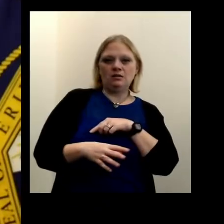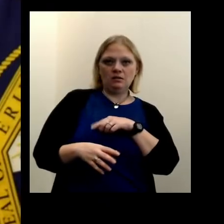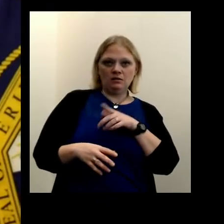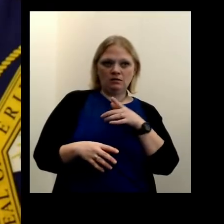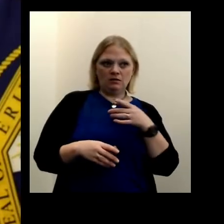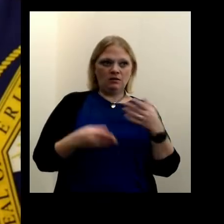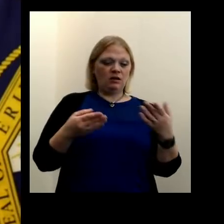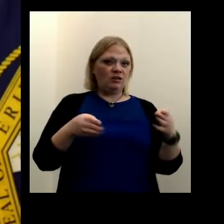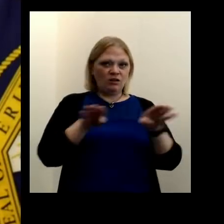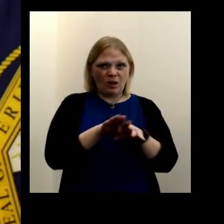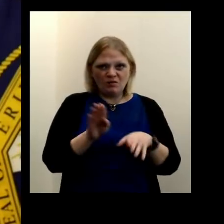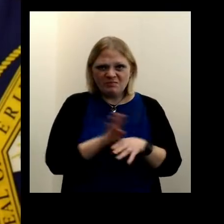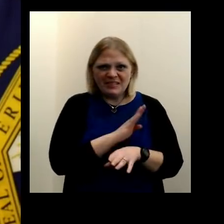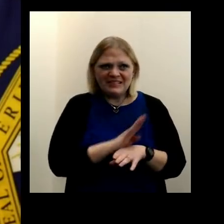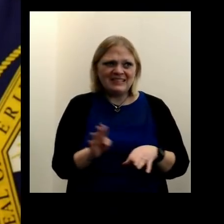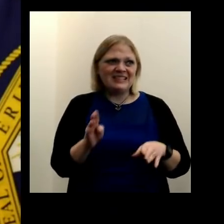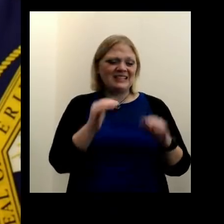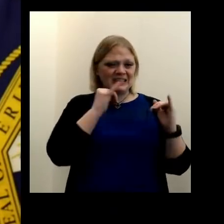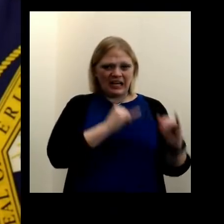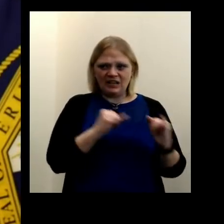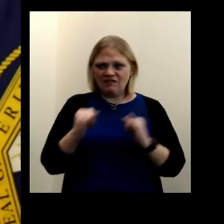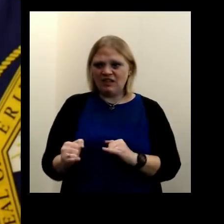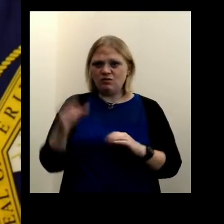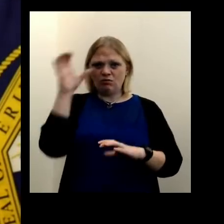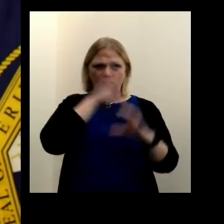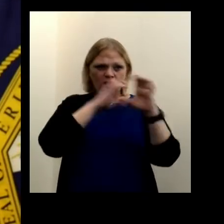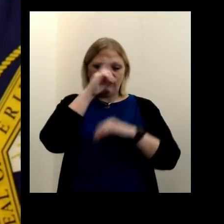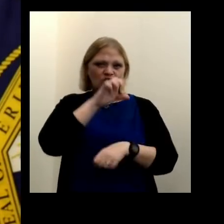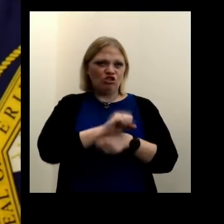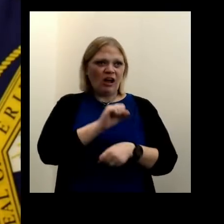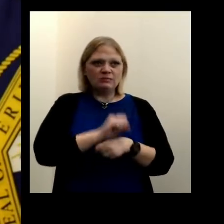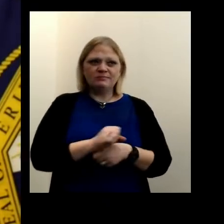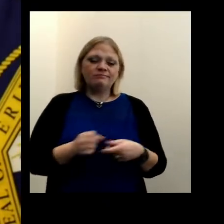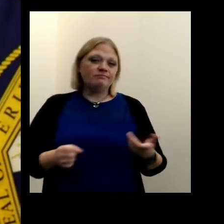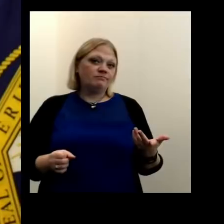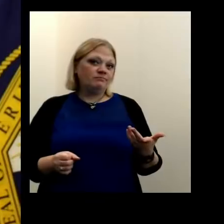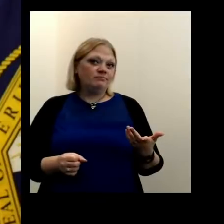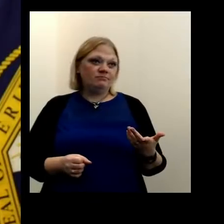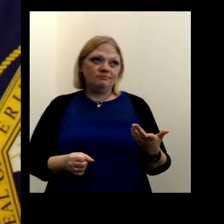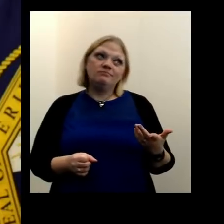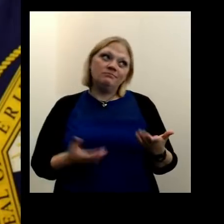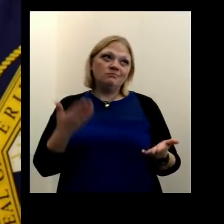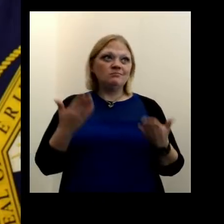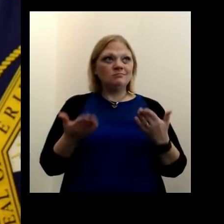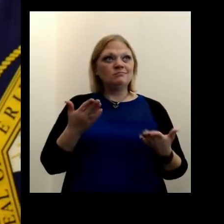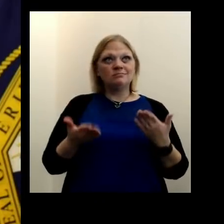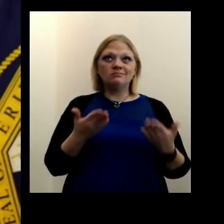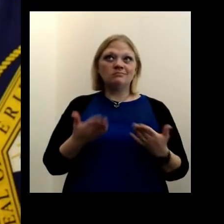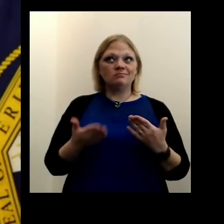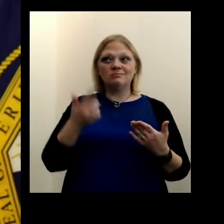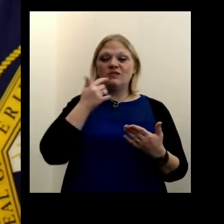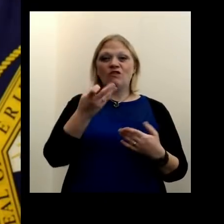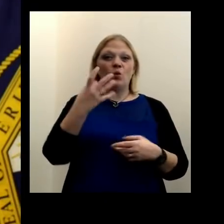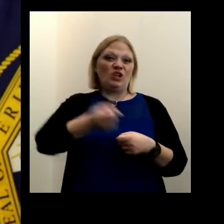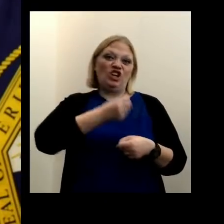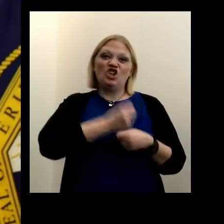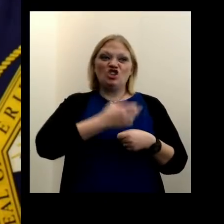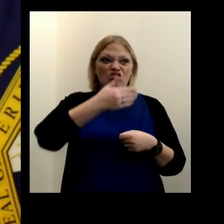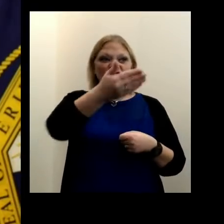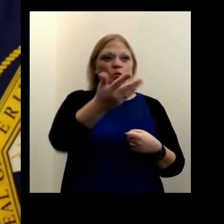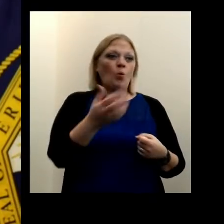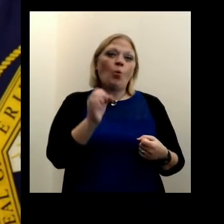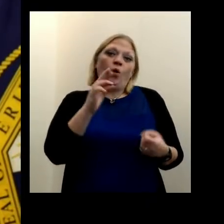closed businesses and individuals who are looking for more jobs for a couple of years or